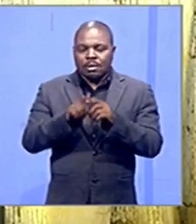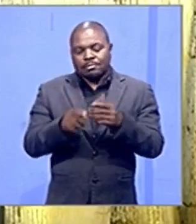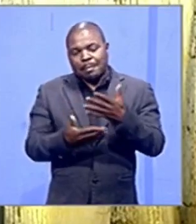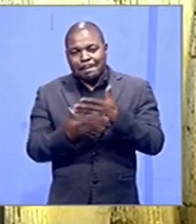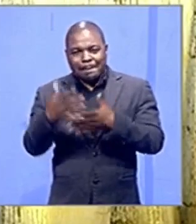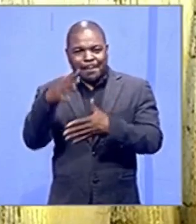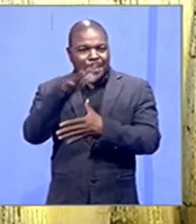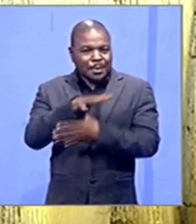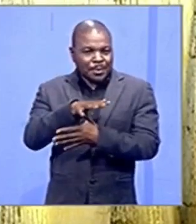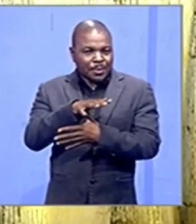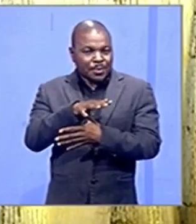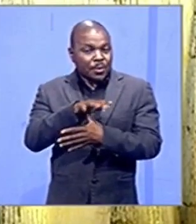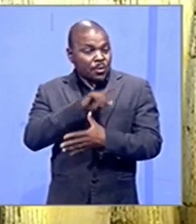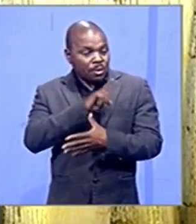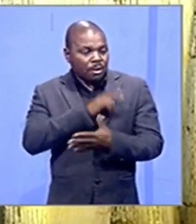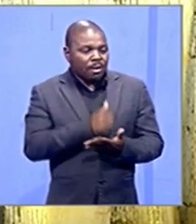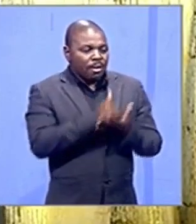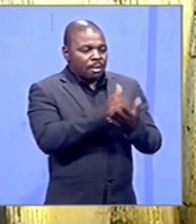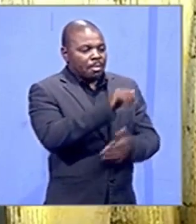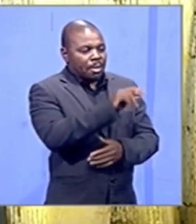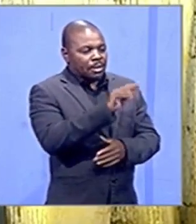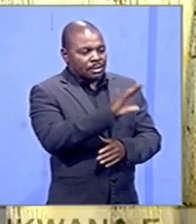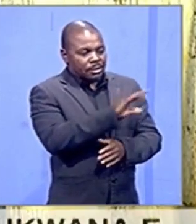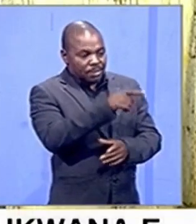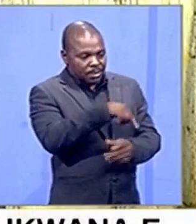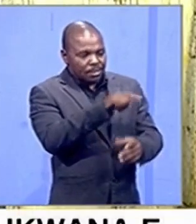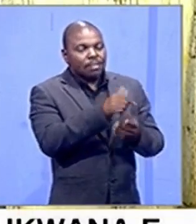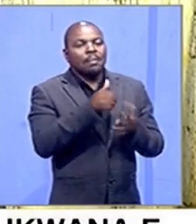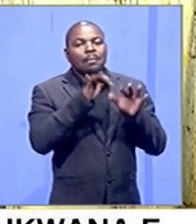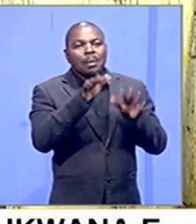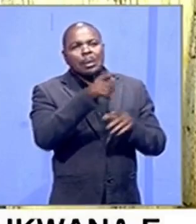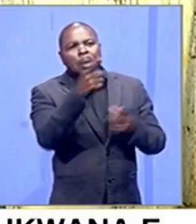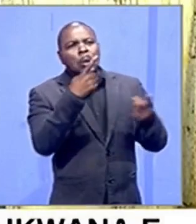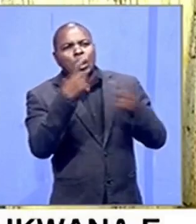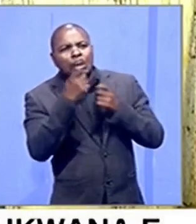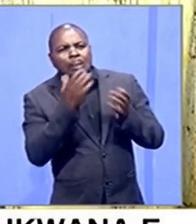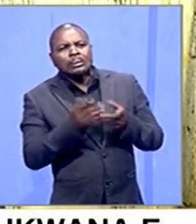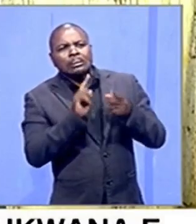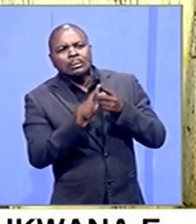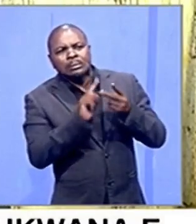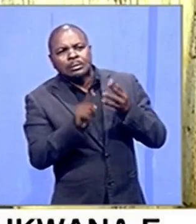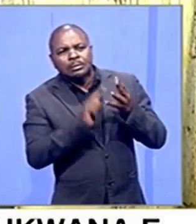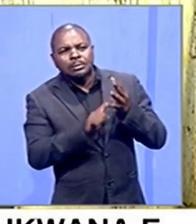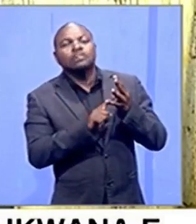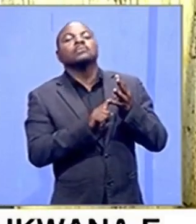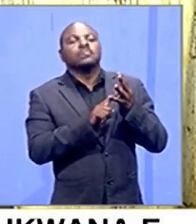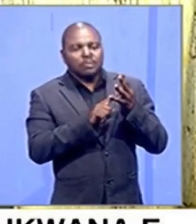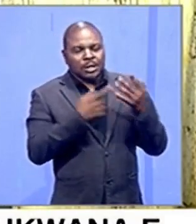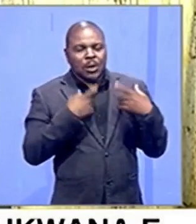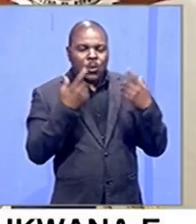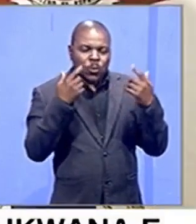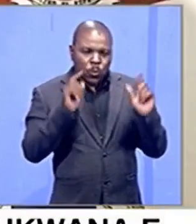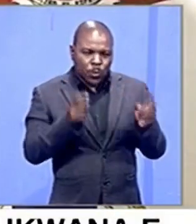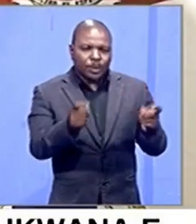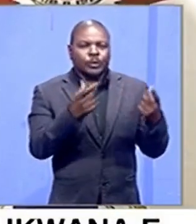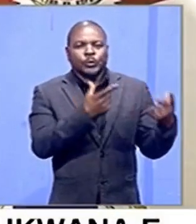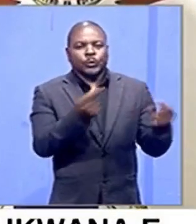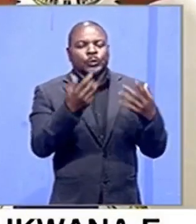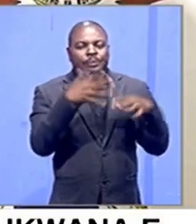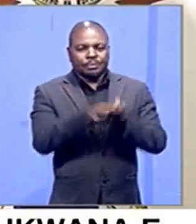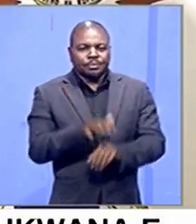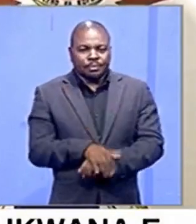di-priority molemong wa ANC gore ditshebeletso tseo batho ba dilang ka tsona ka dinako tsohle re di potlakise. Mekgatlho